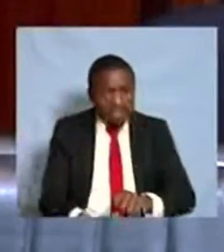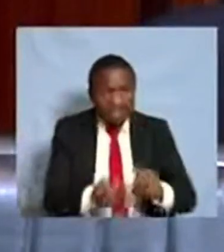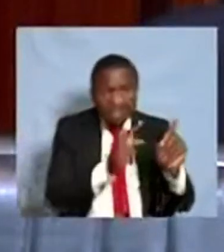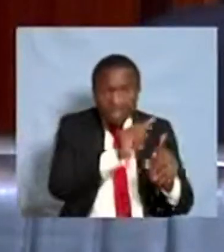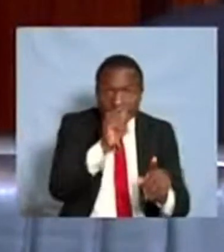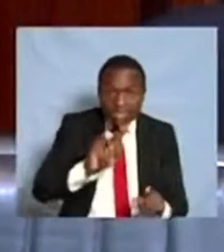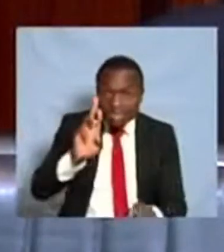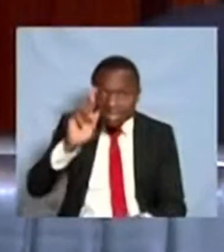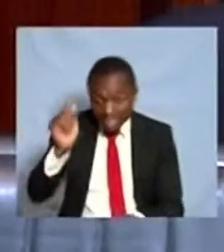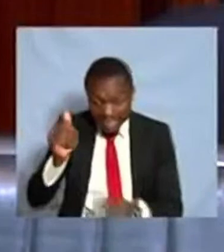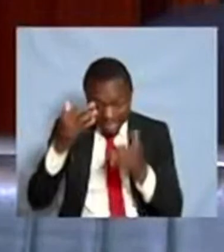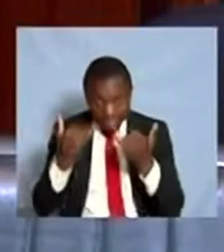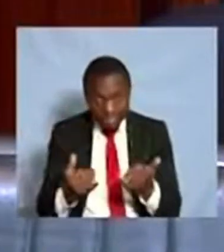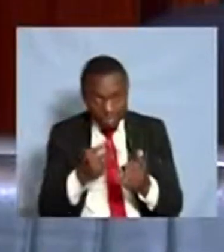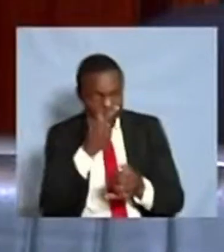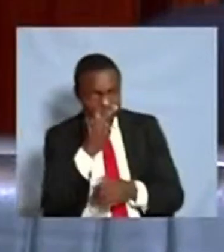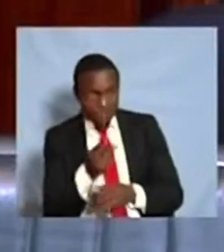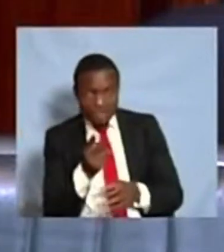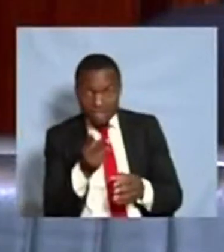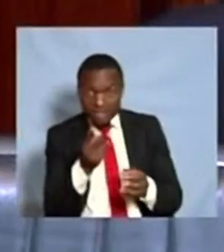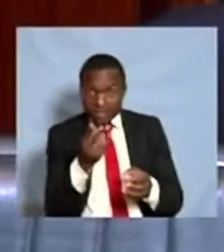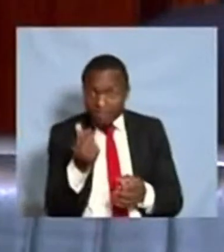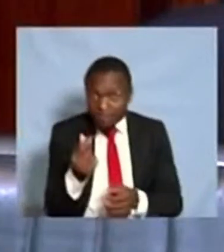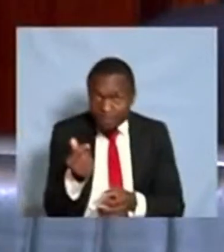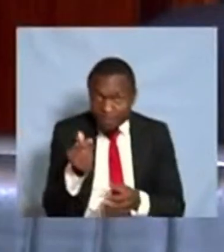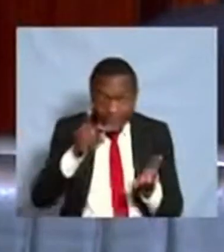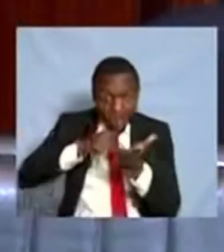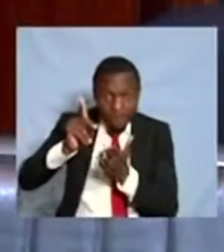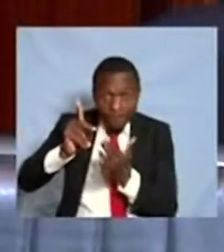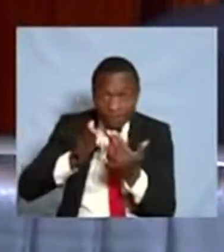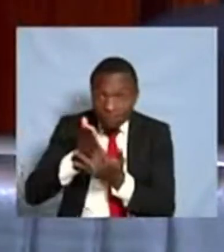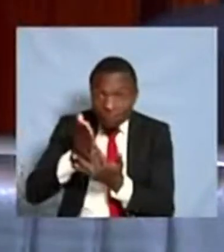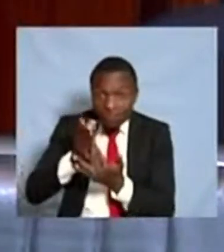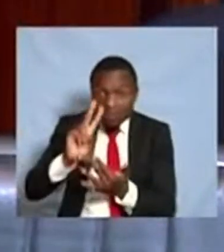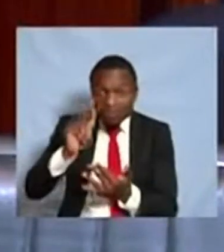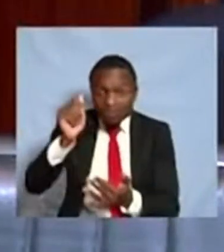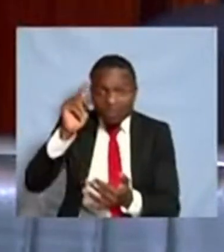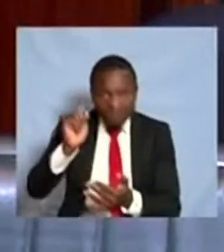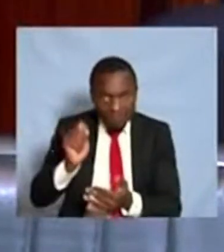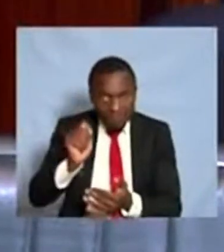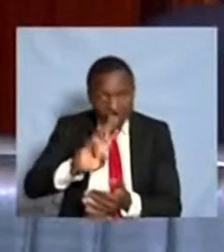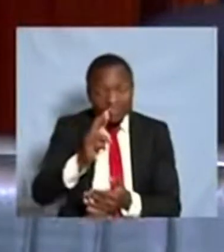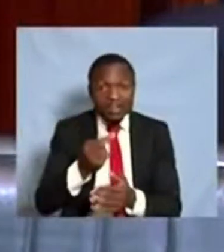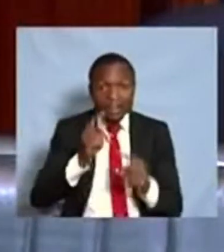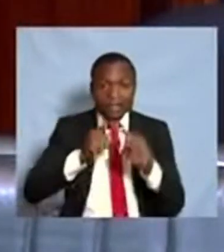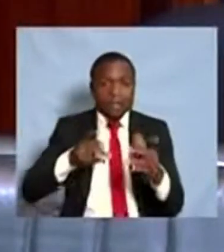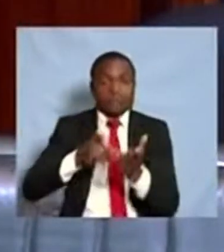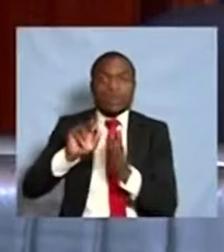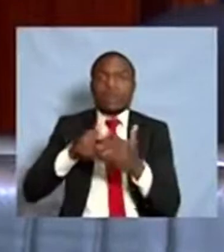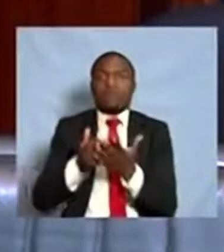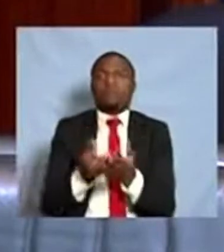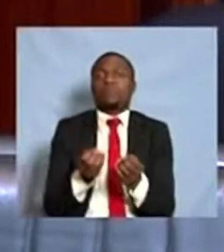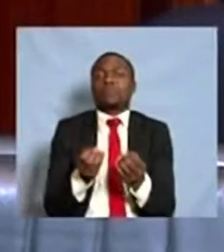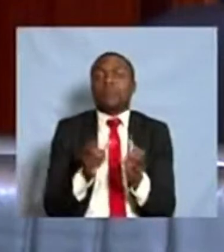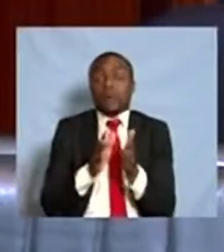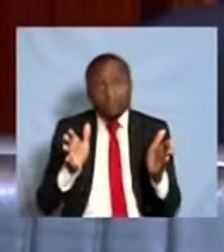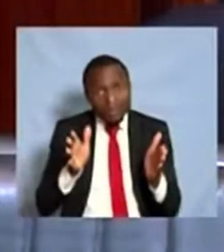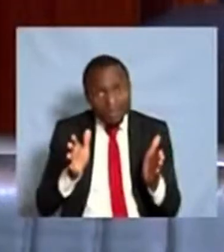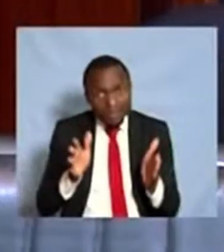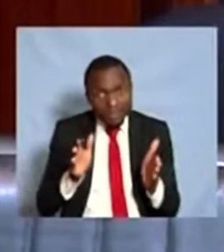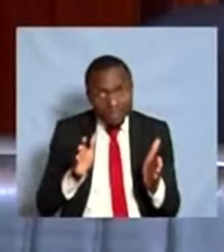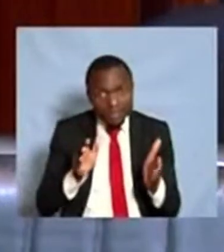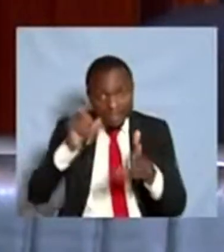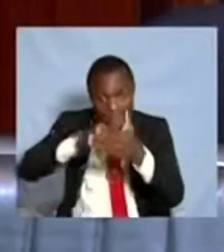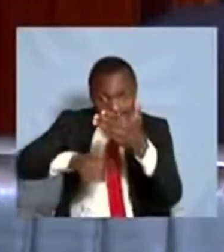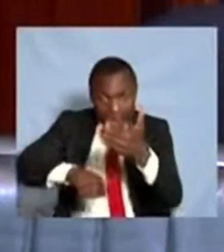ZRA today, go and see the amount of money that is being paid through VAT refunds. But how much are they paying in terms of corporation tax or